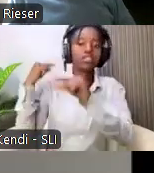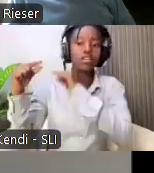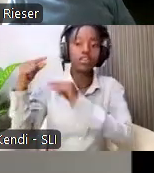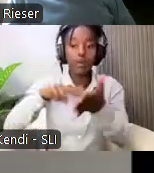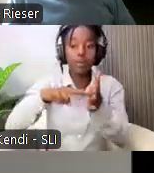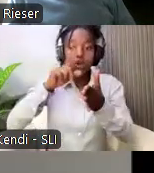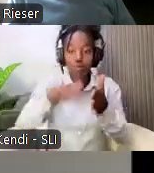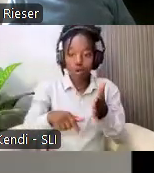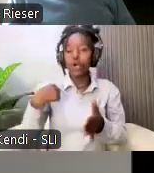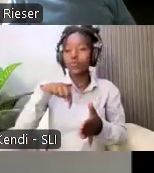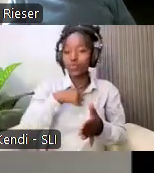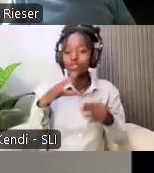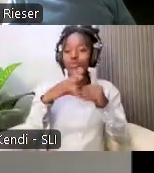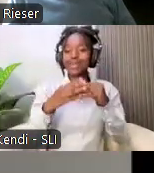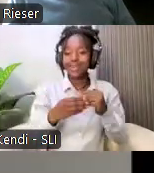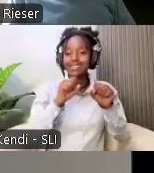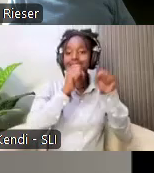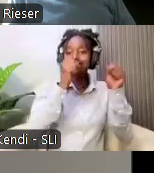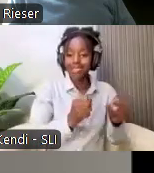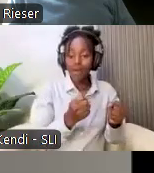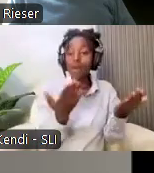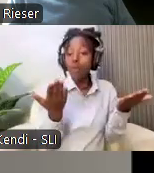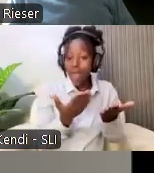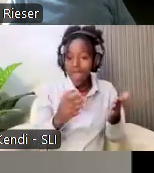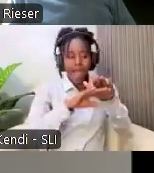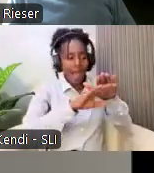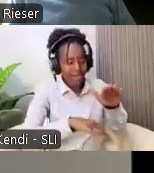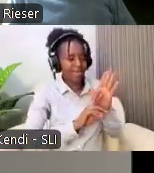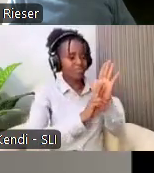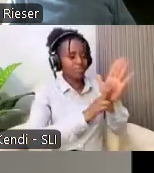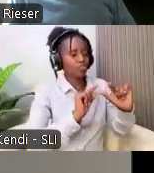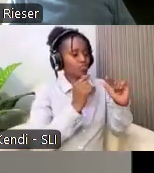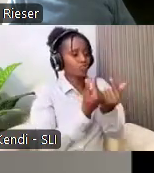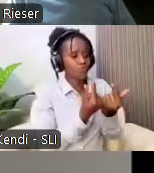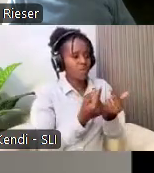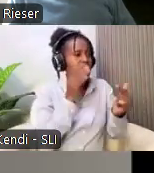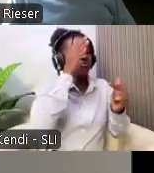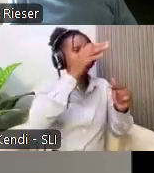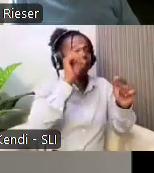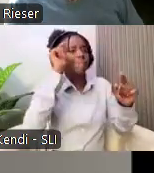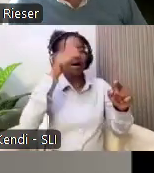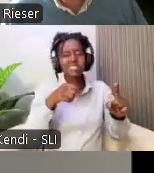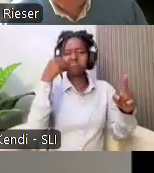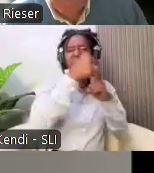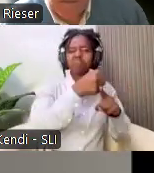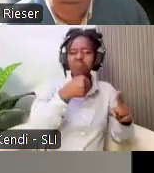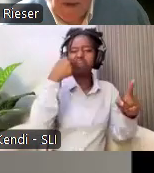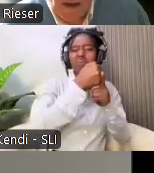working to create systems where underrepresented groups no longer need to fight for recognition, but where the inclusion